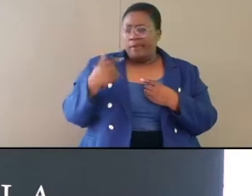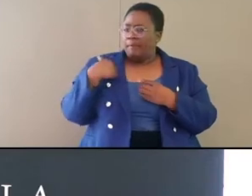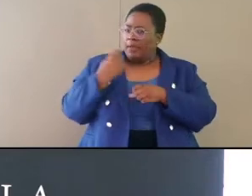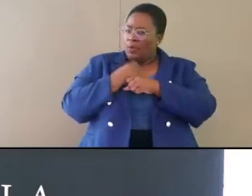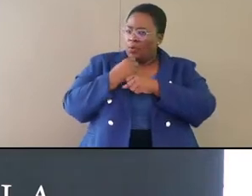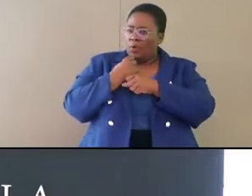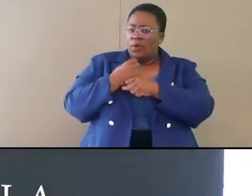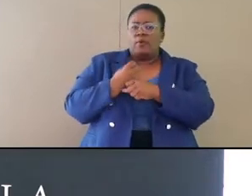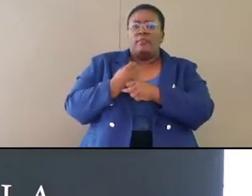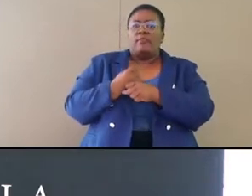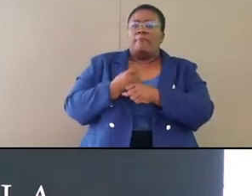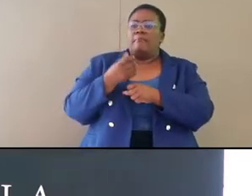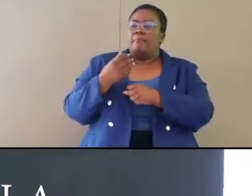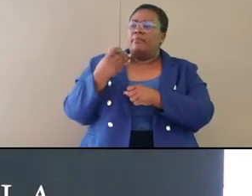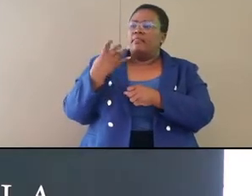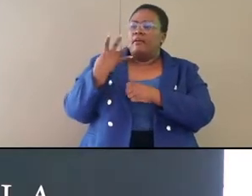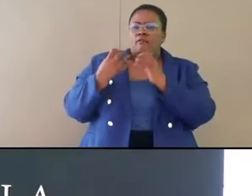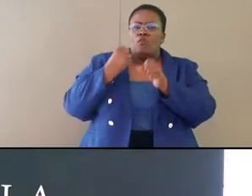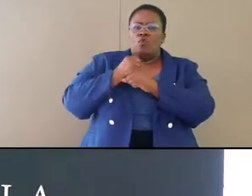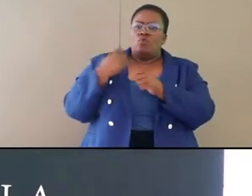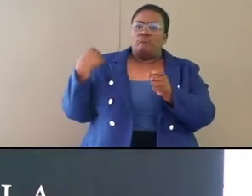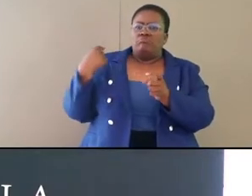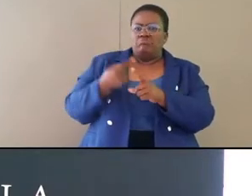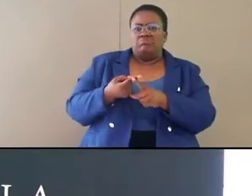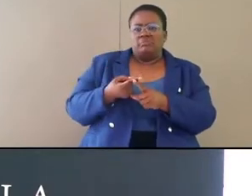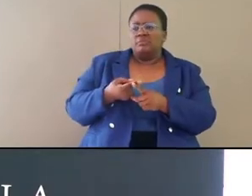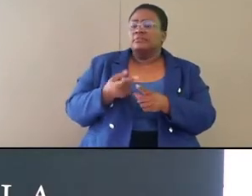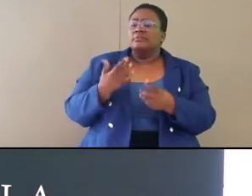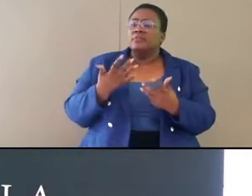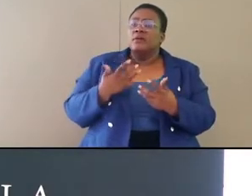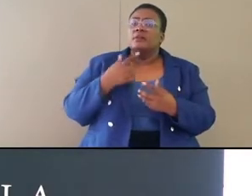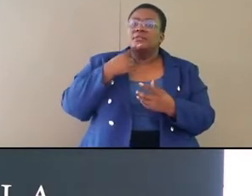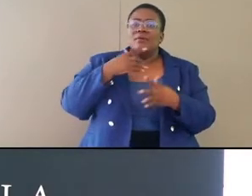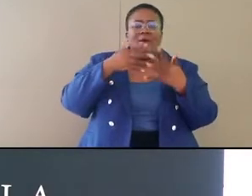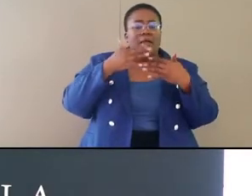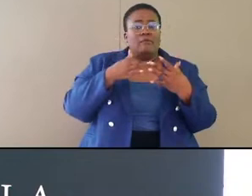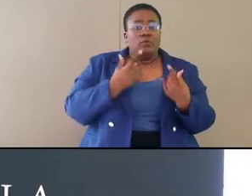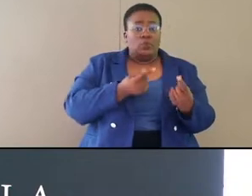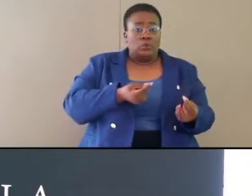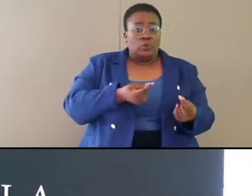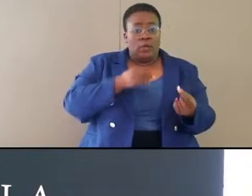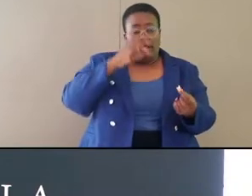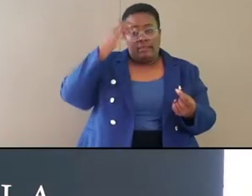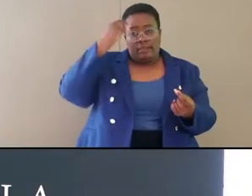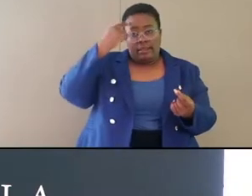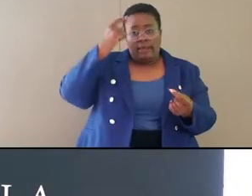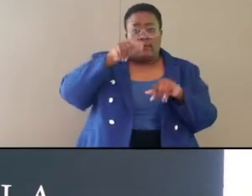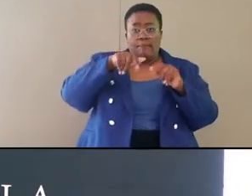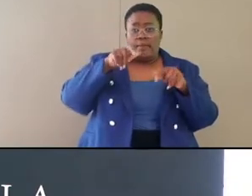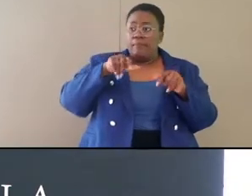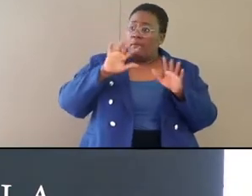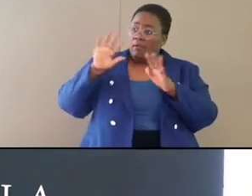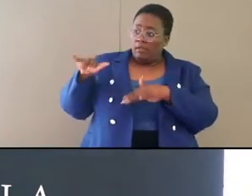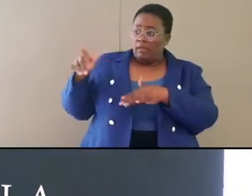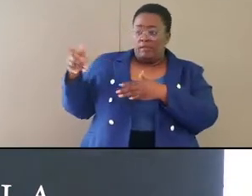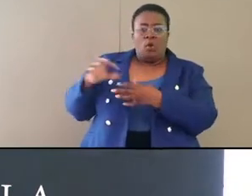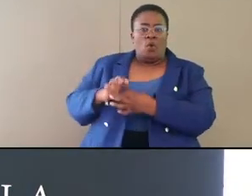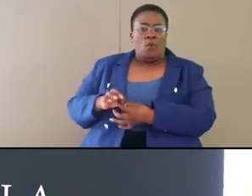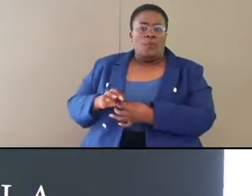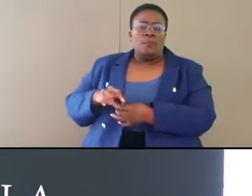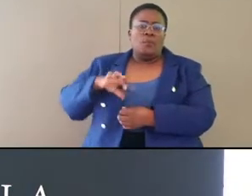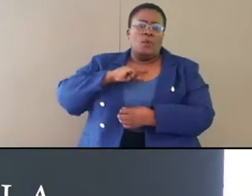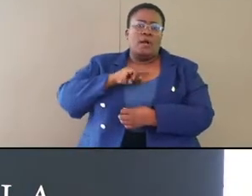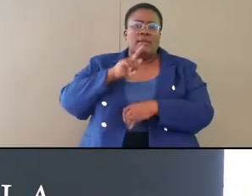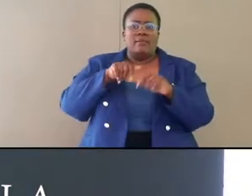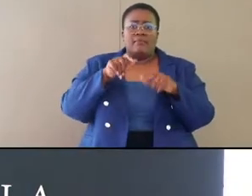as you do everything you do, just think of the people you left at home. Because here's the bottom line, the majority of the